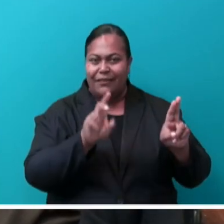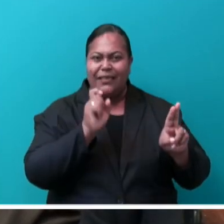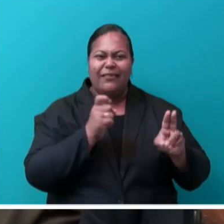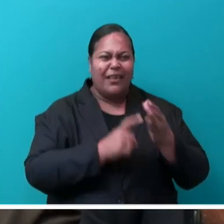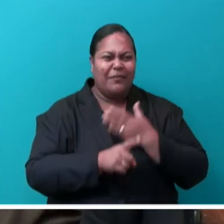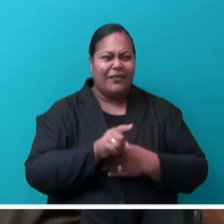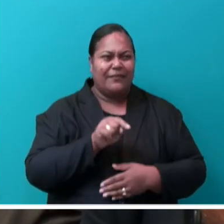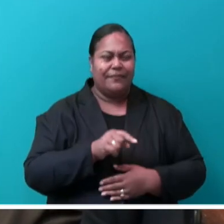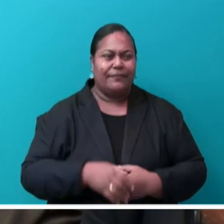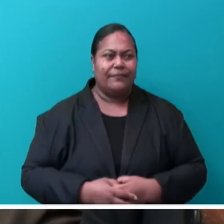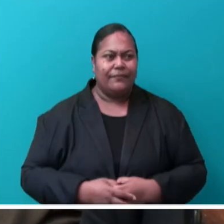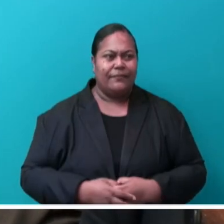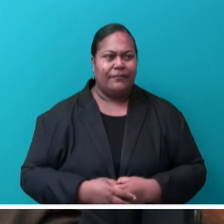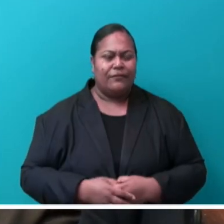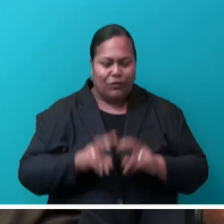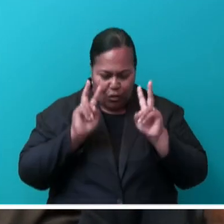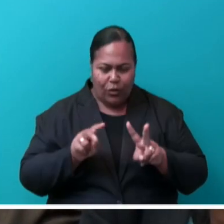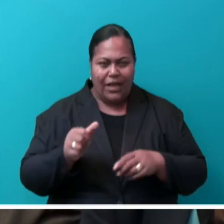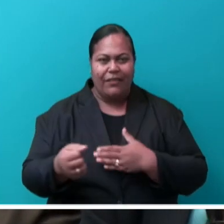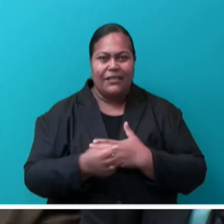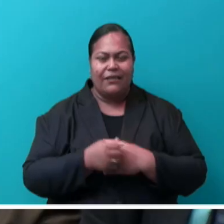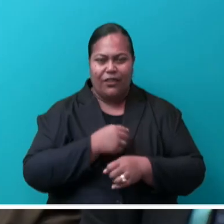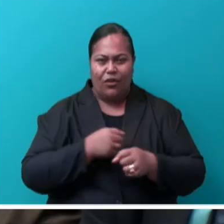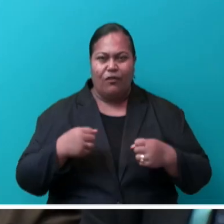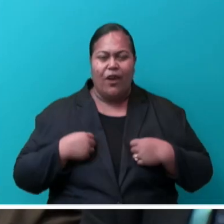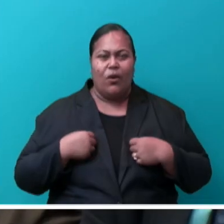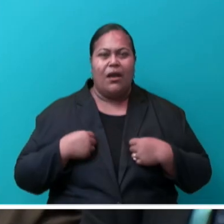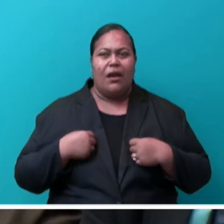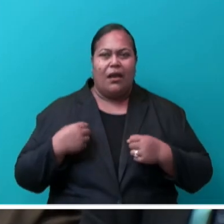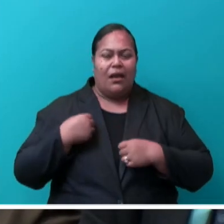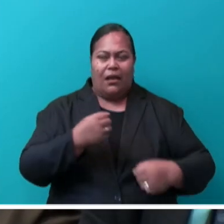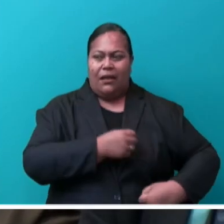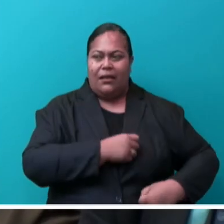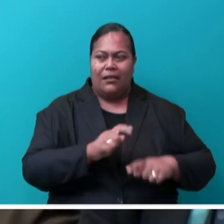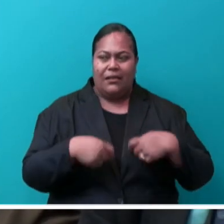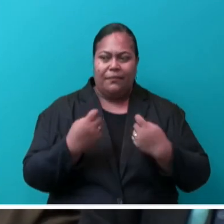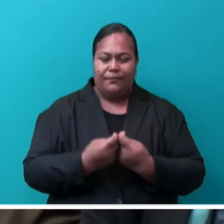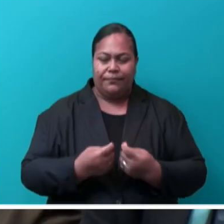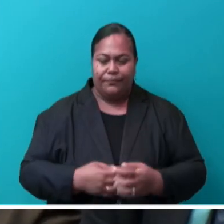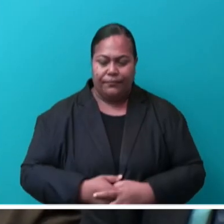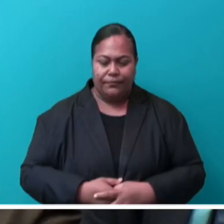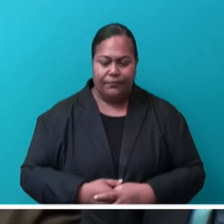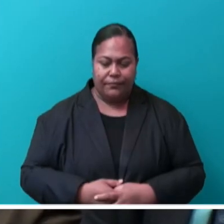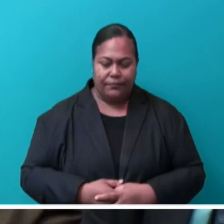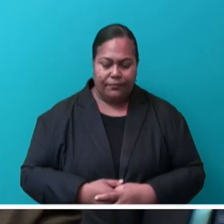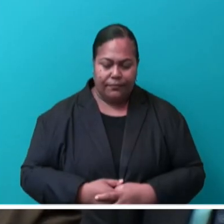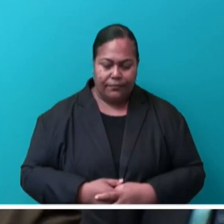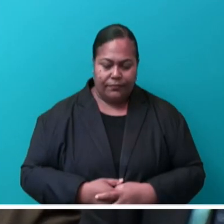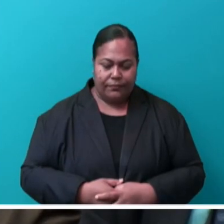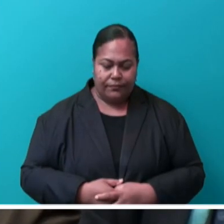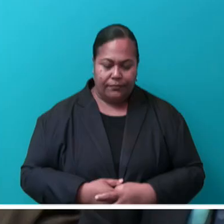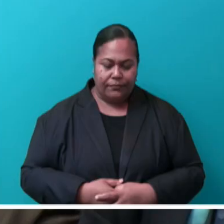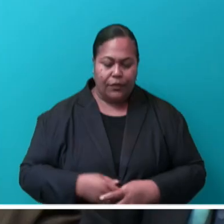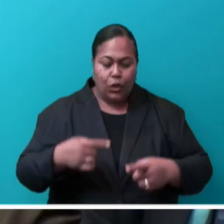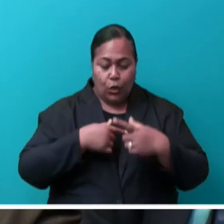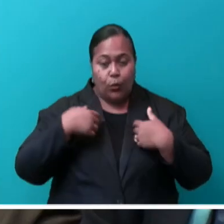in looking after the safety of our troops. So as part of this commitment also, Honourable Speaker, we're expecting